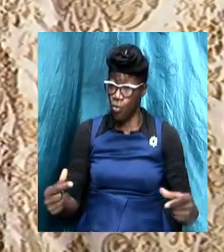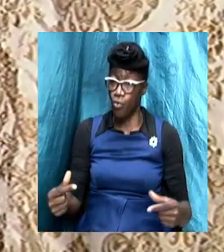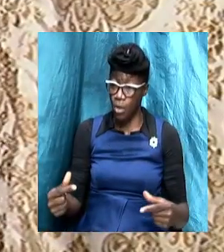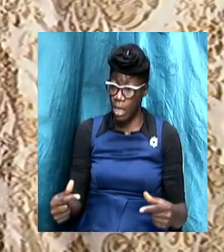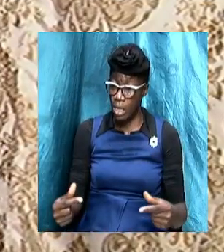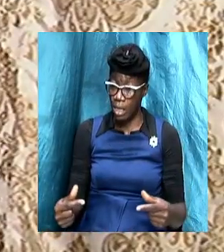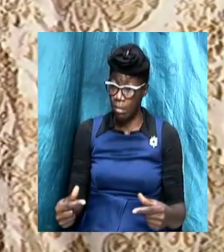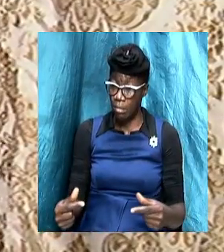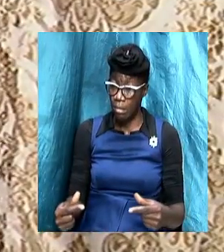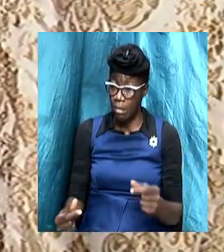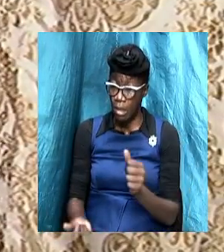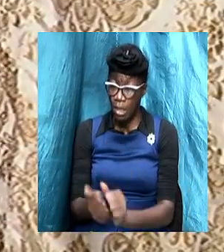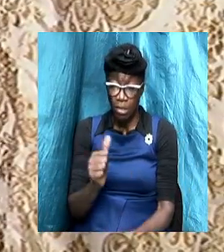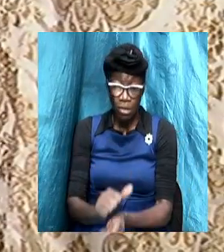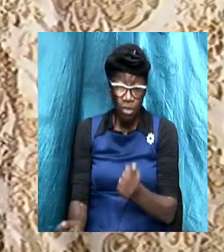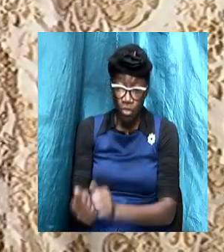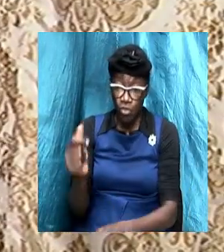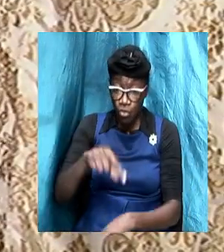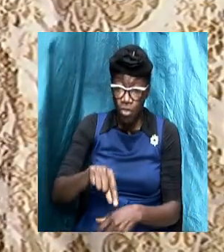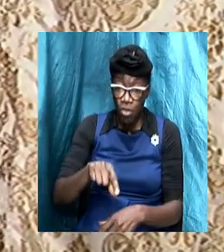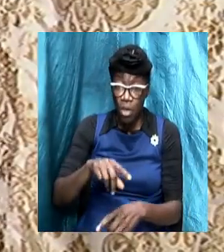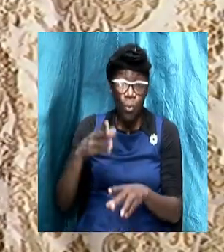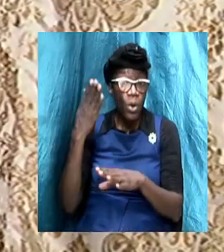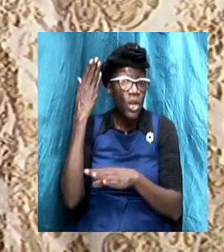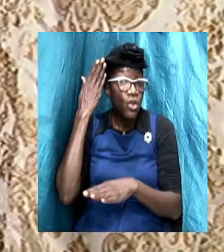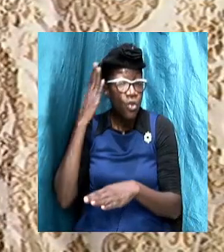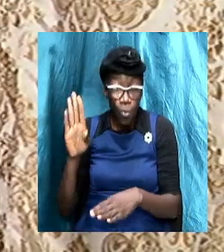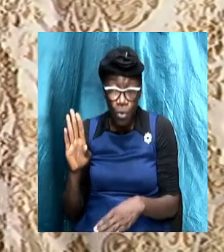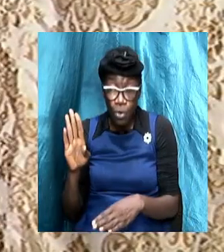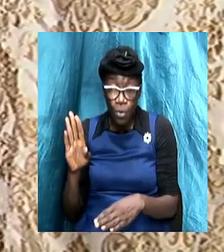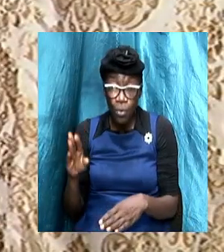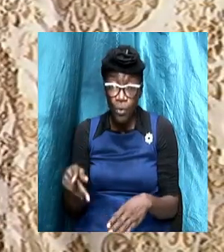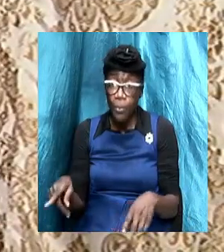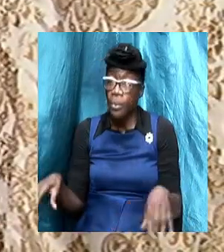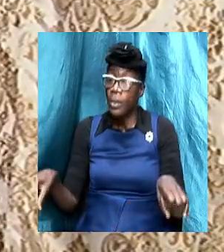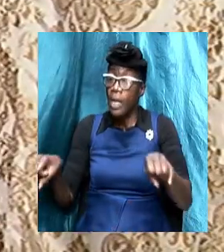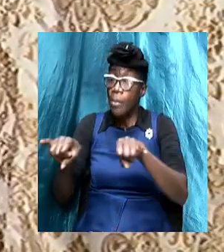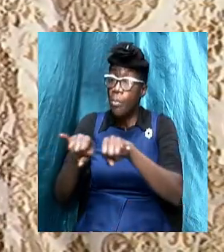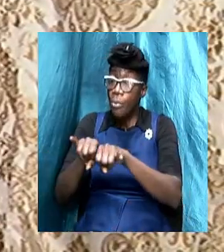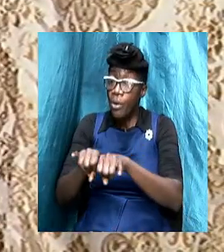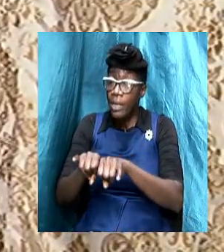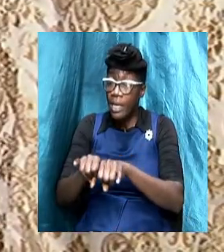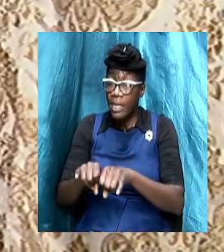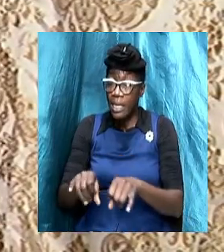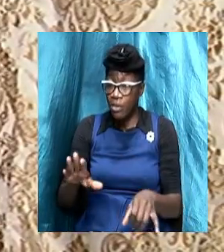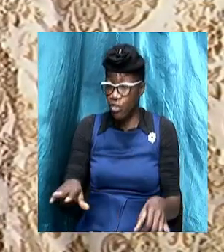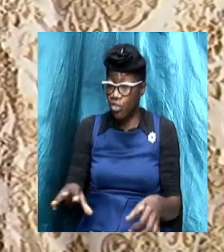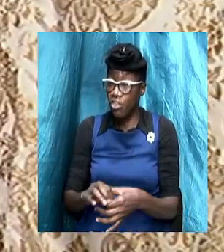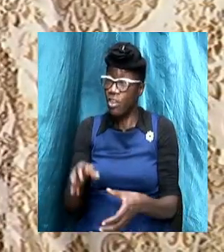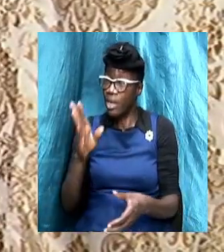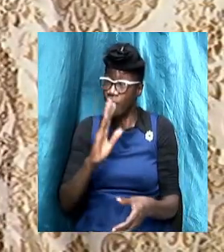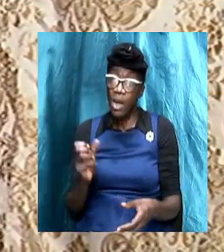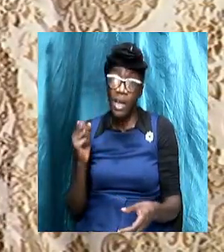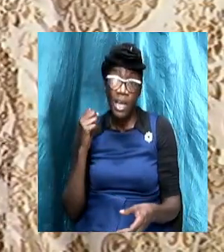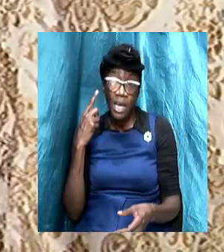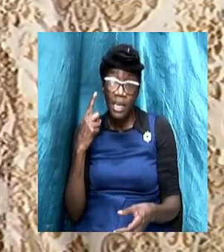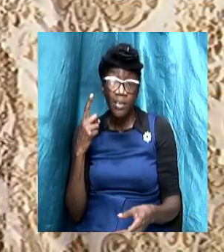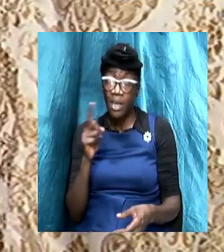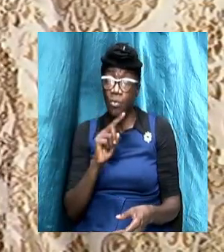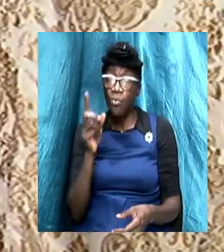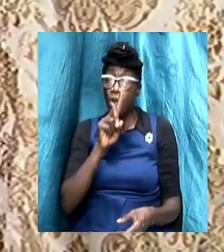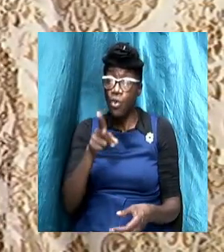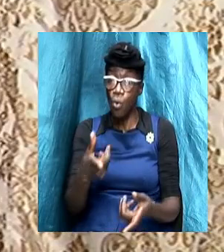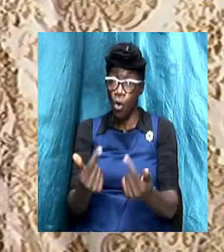said, child of God, it's very important as children of God that we understand our heritage. We understand where we are coming